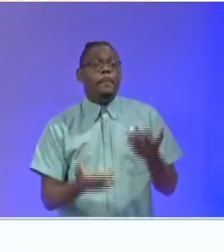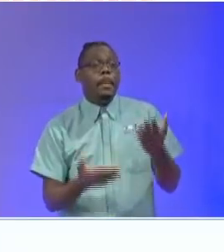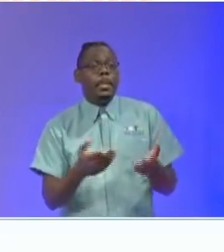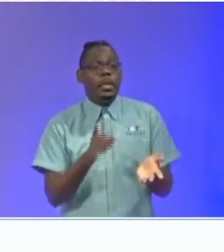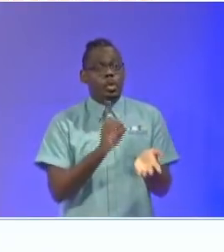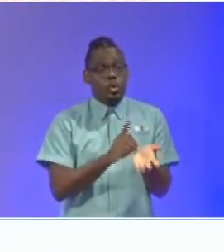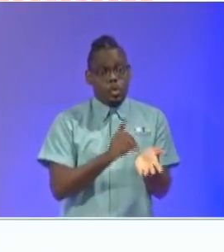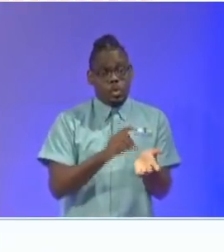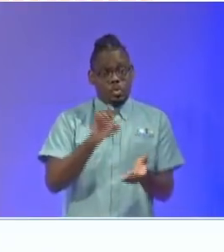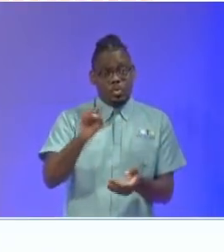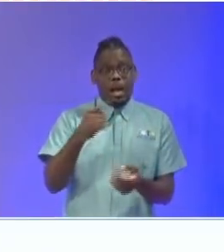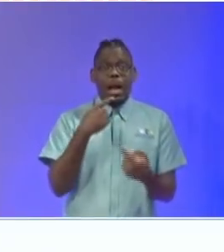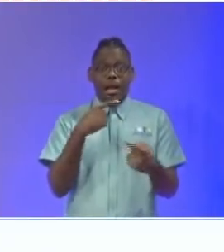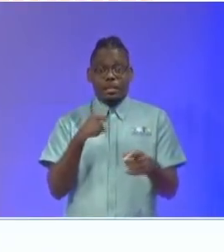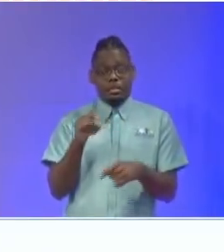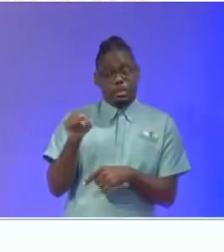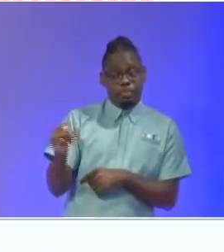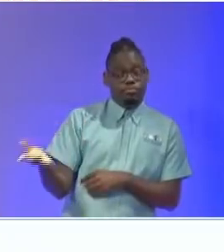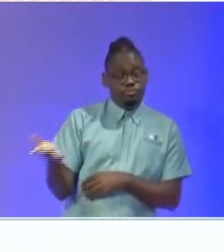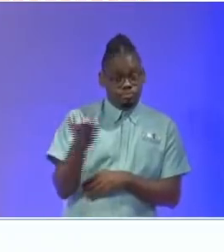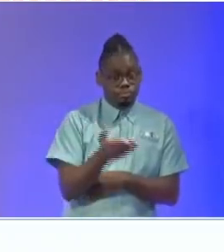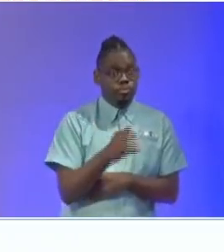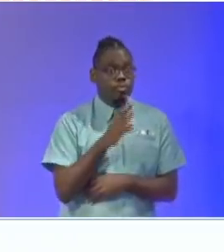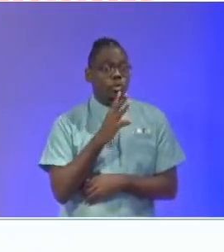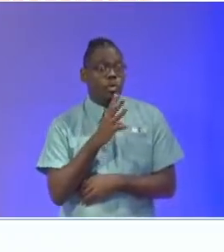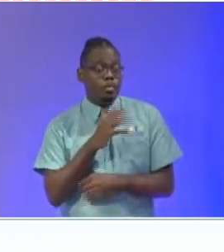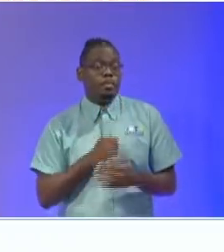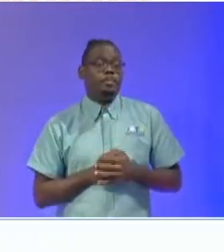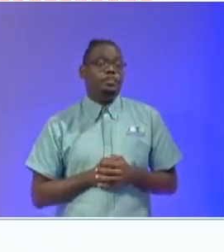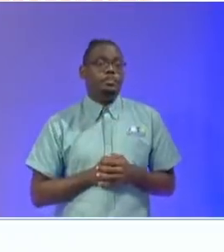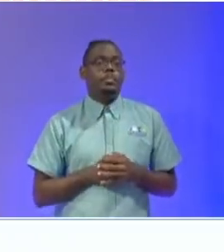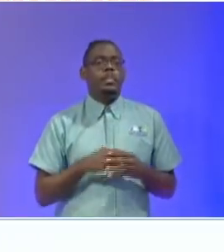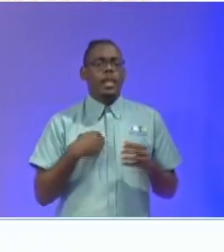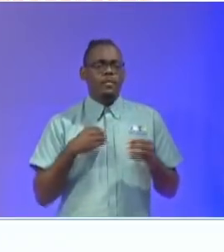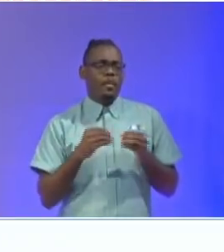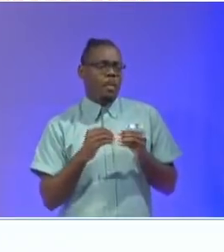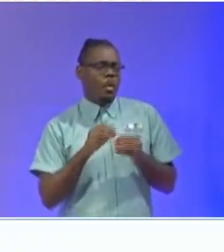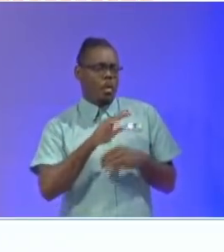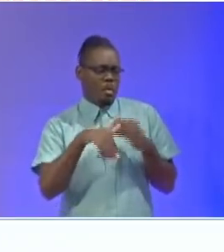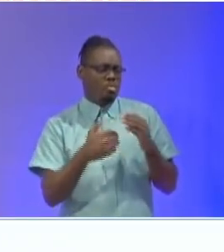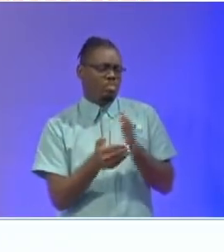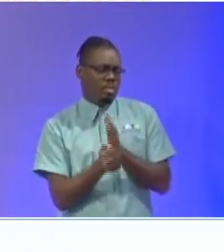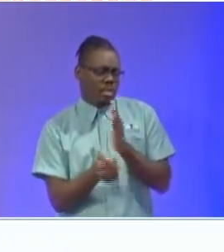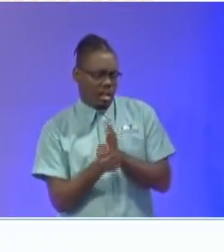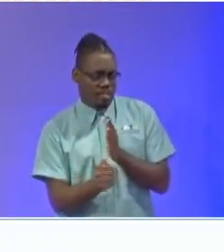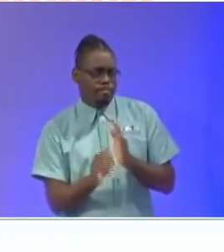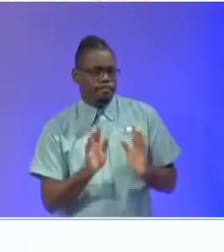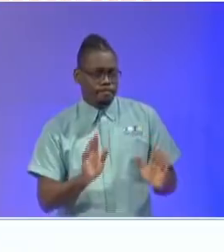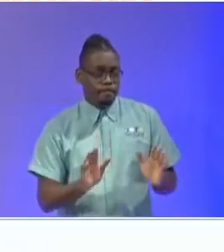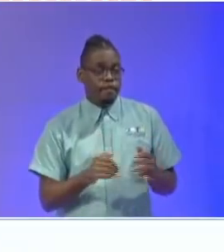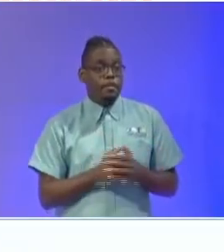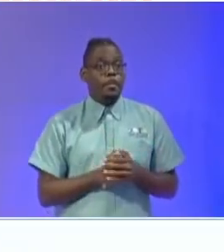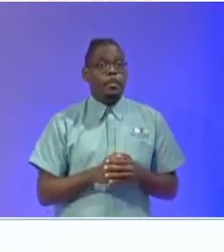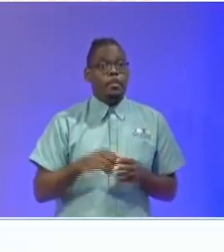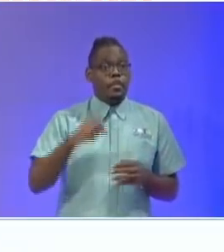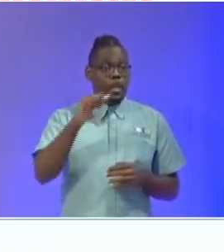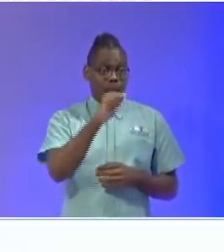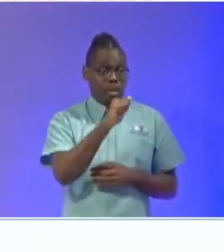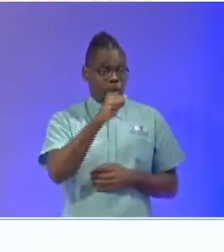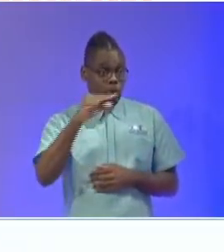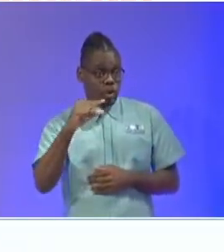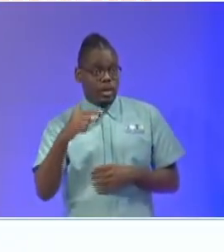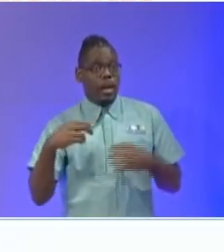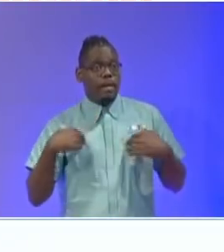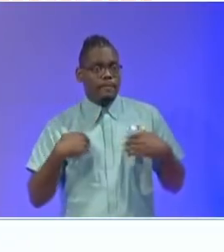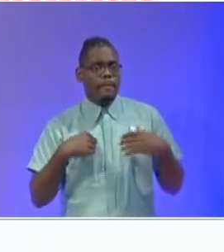issue of testing for the safe zones, as I indicated, the Attorney General met with the Ministry of Health on Tuesday.